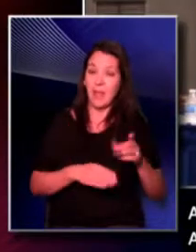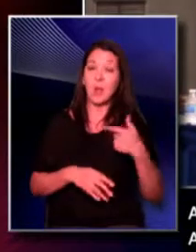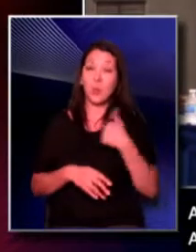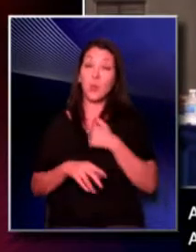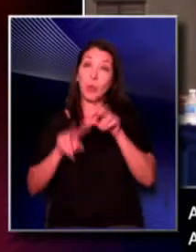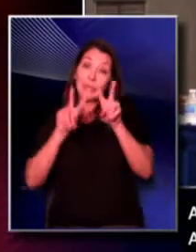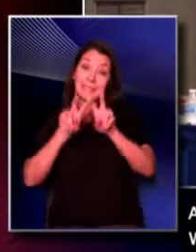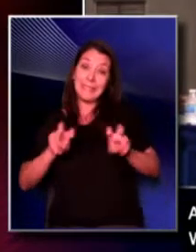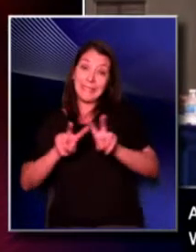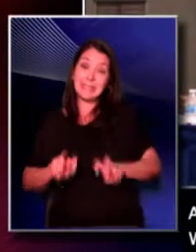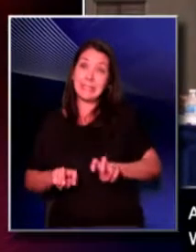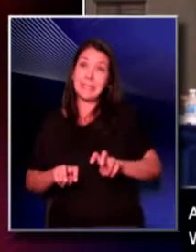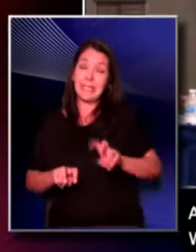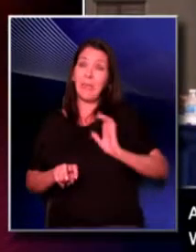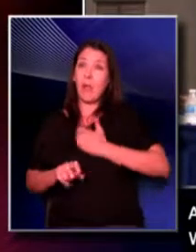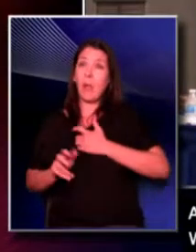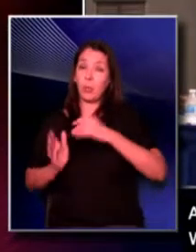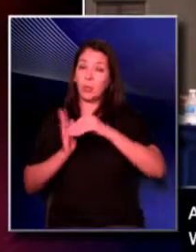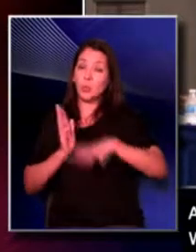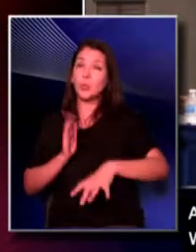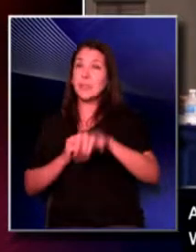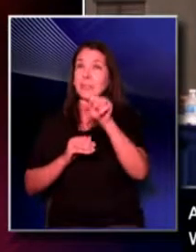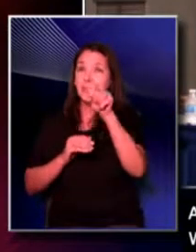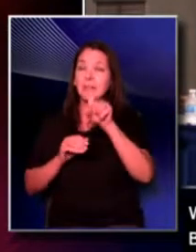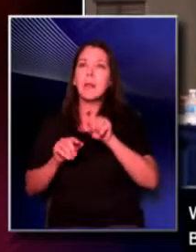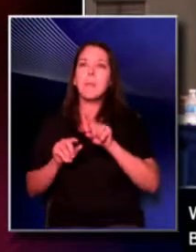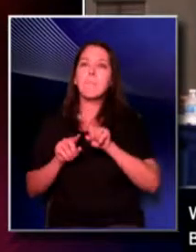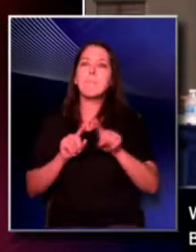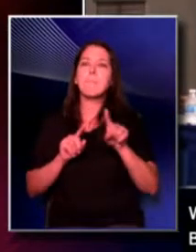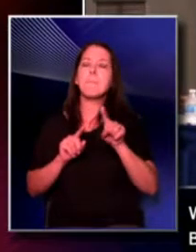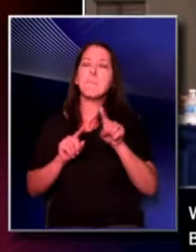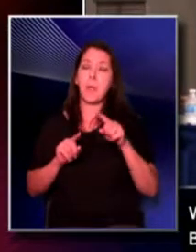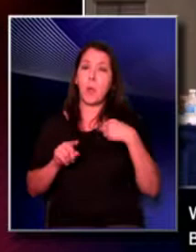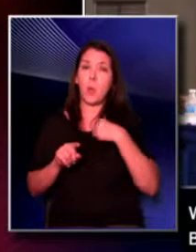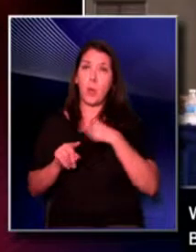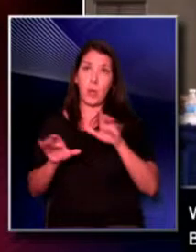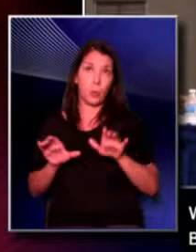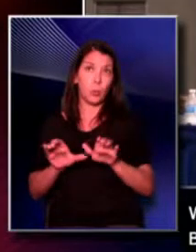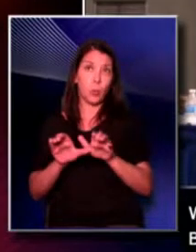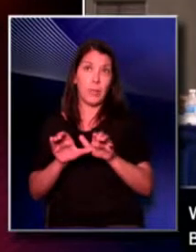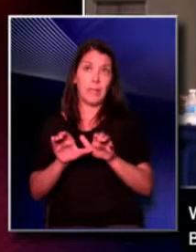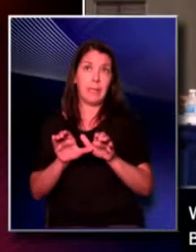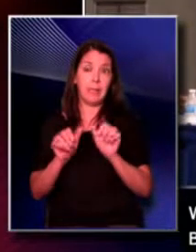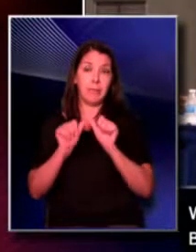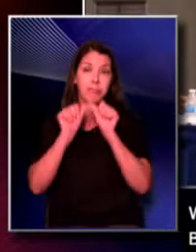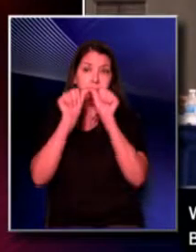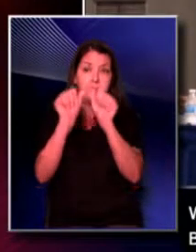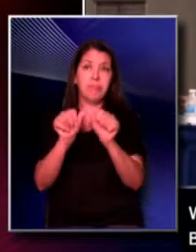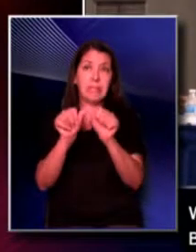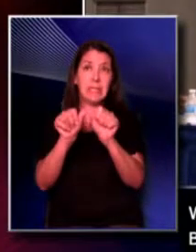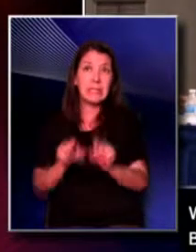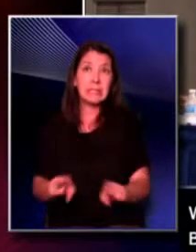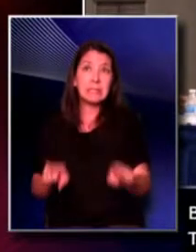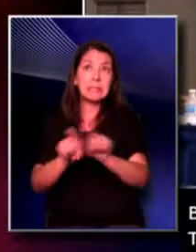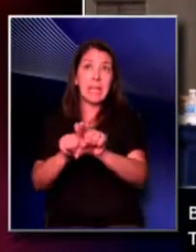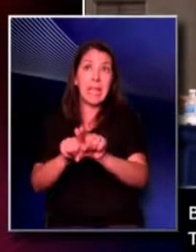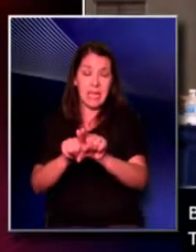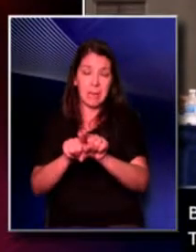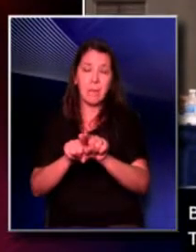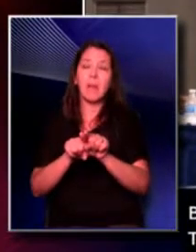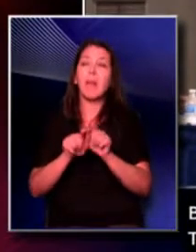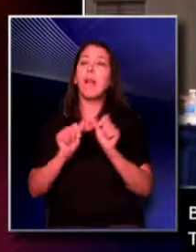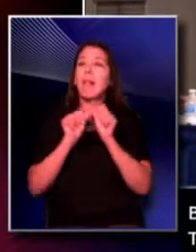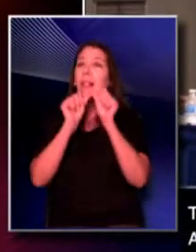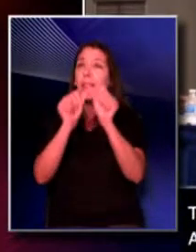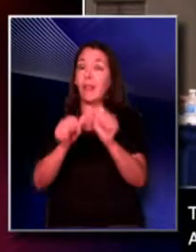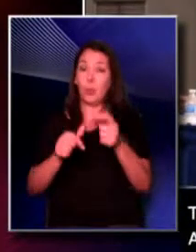our students, but are we doing it consistently throughout the agency? Are we using